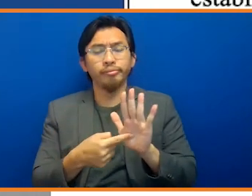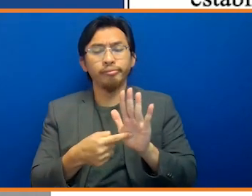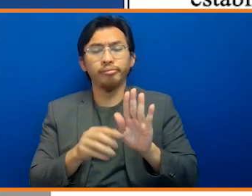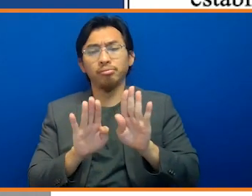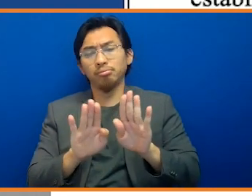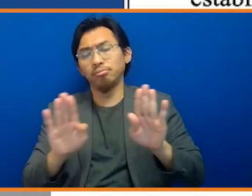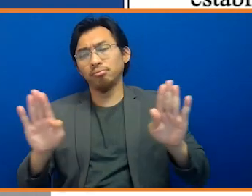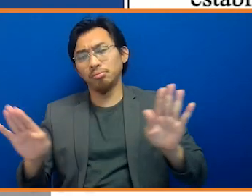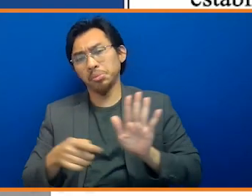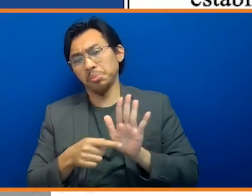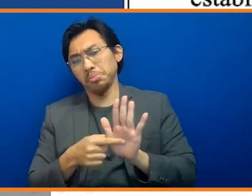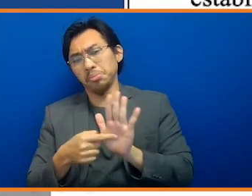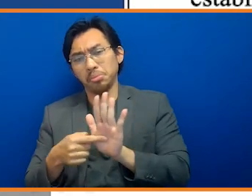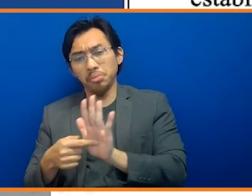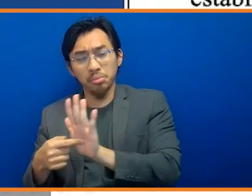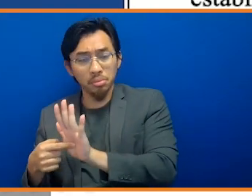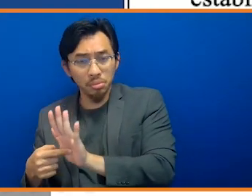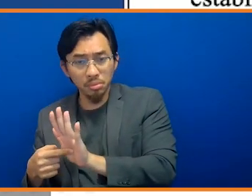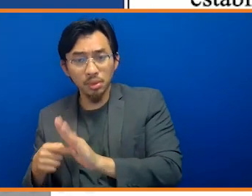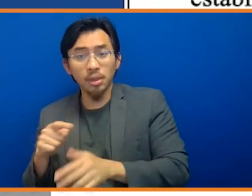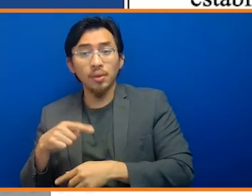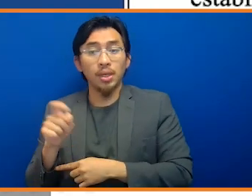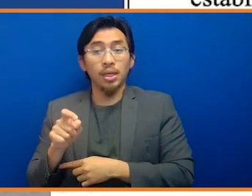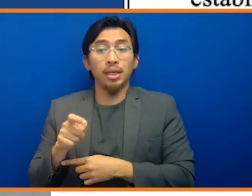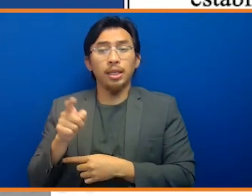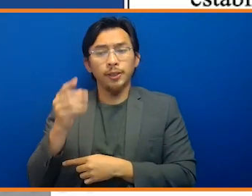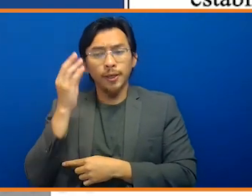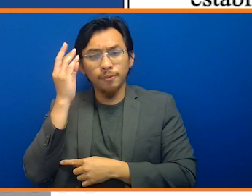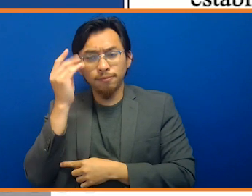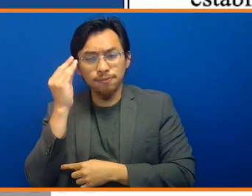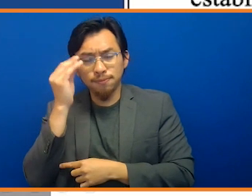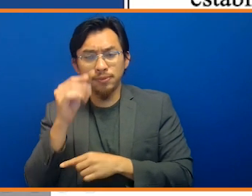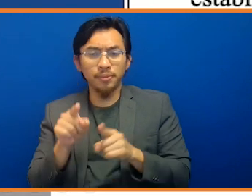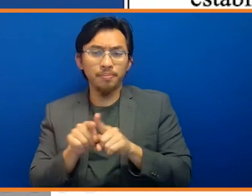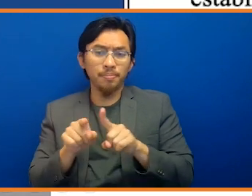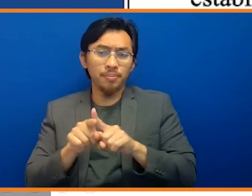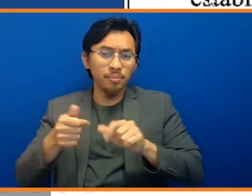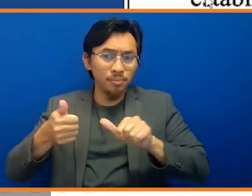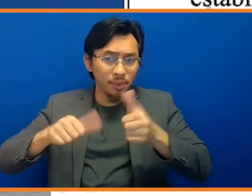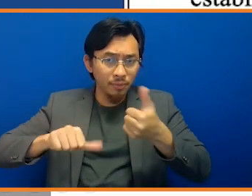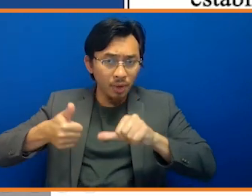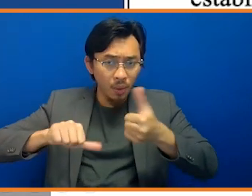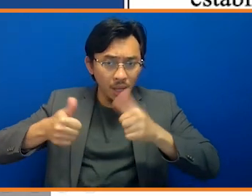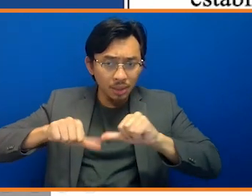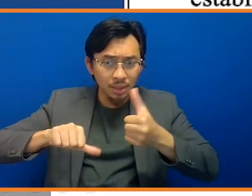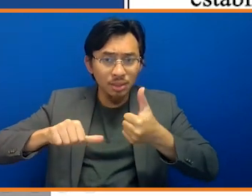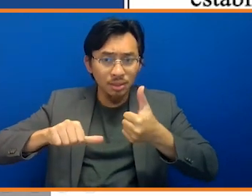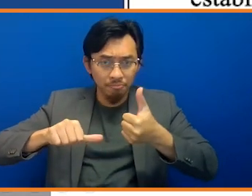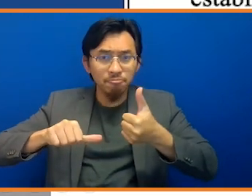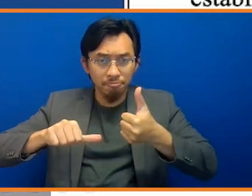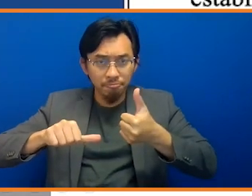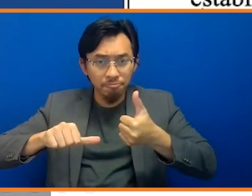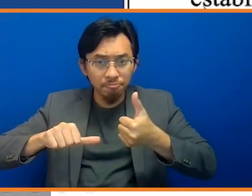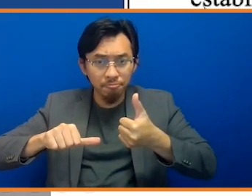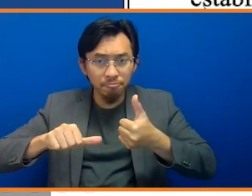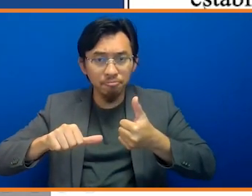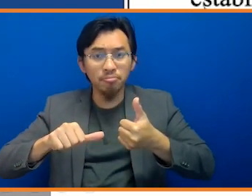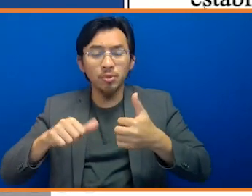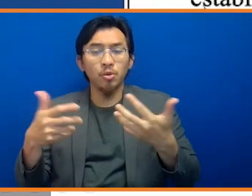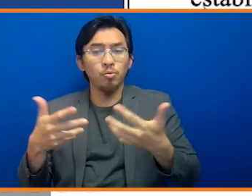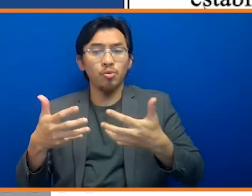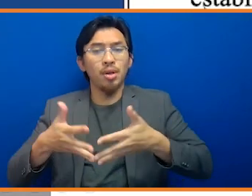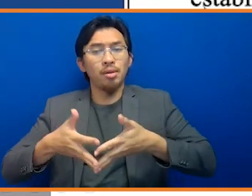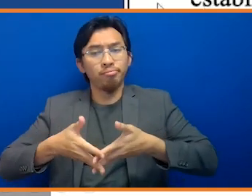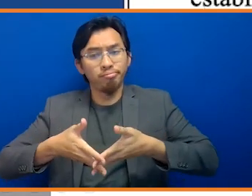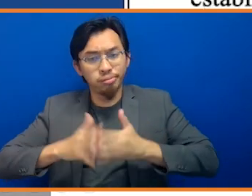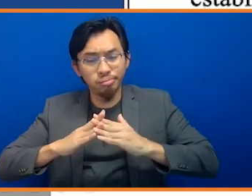shown, and we need to also consider the evaluation phases will establish